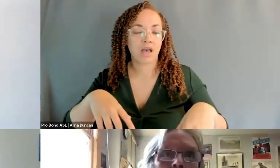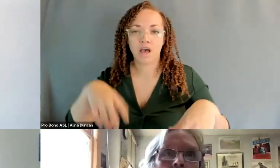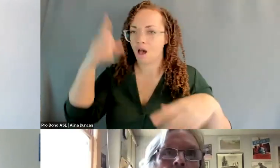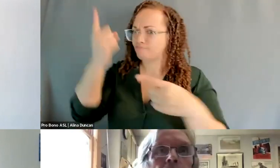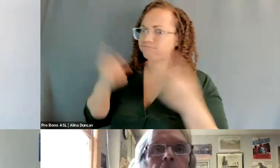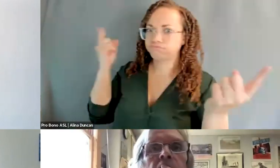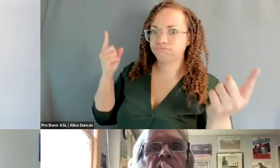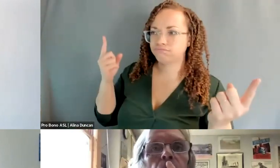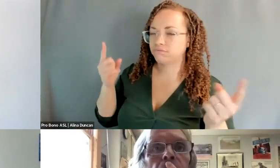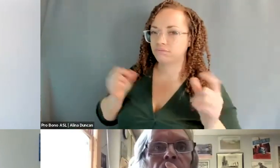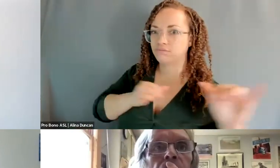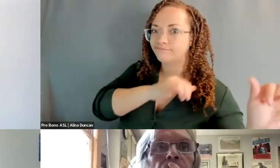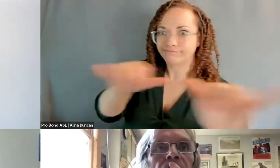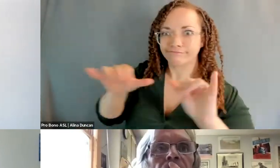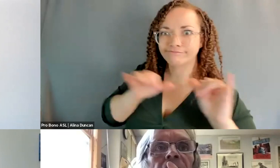uniformly.